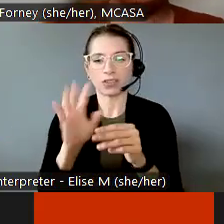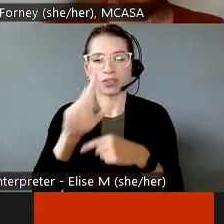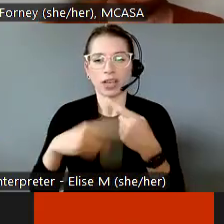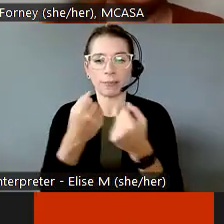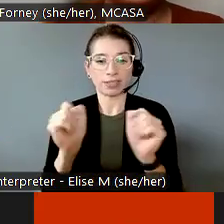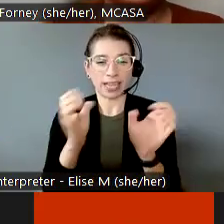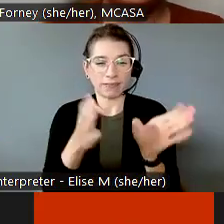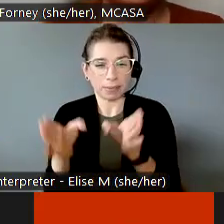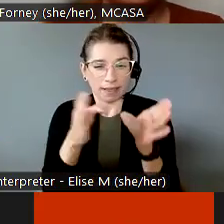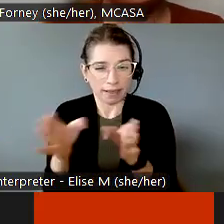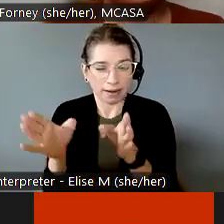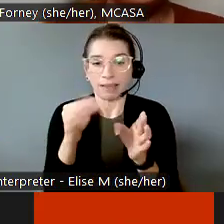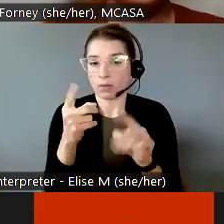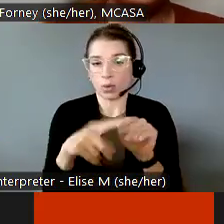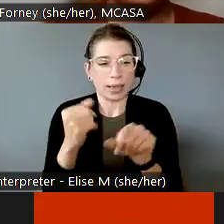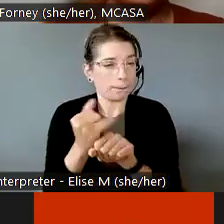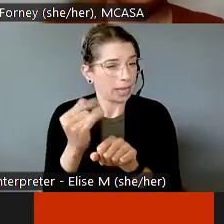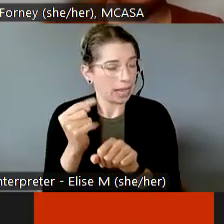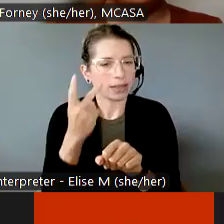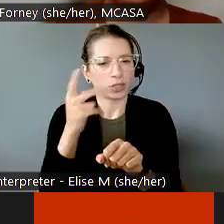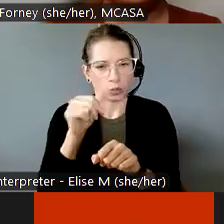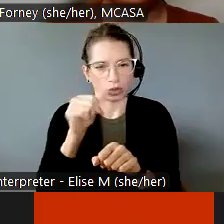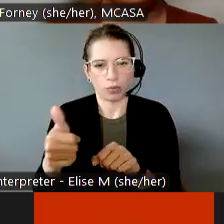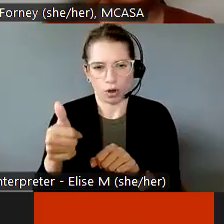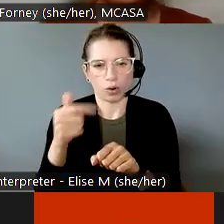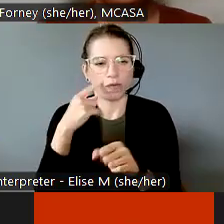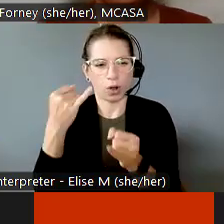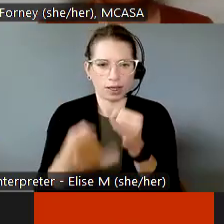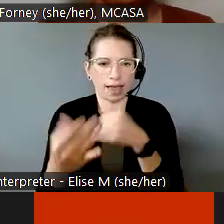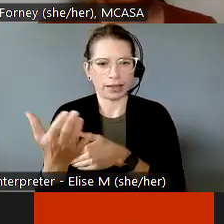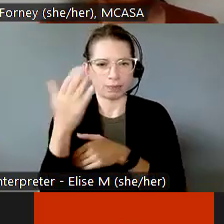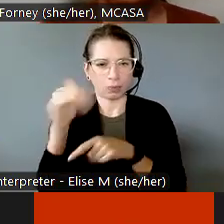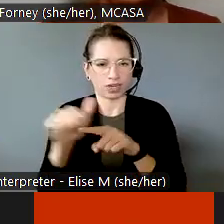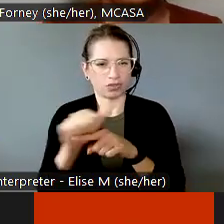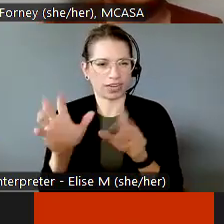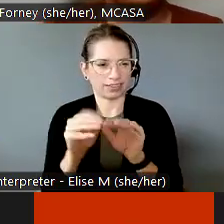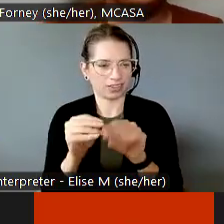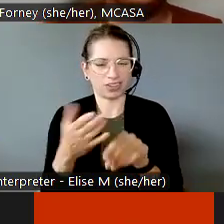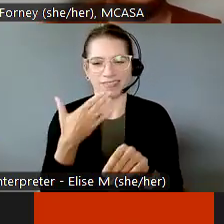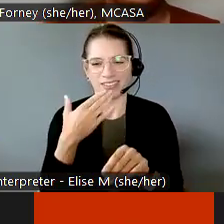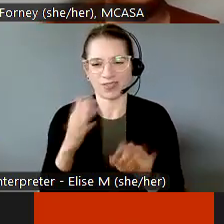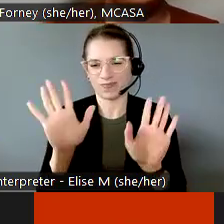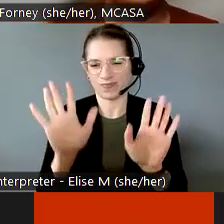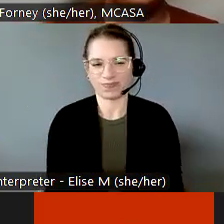planning. And if you're unable to make it, then we hope to see you tomorrow for our last morning training session. Thank you.